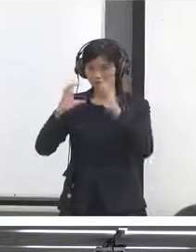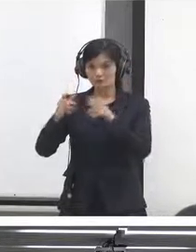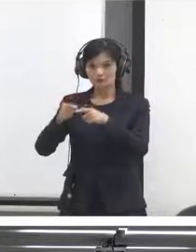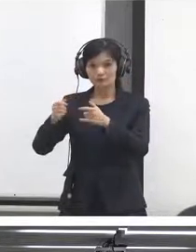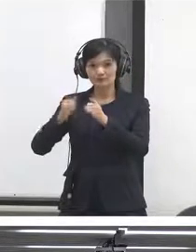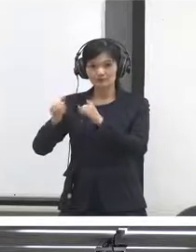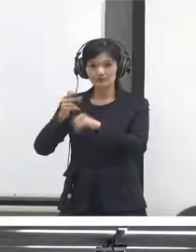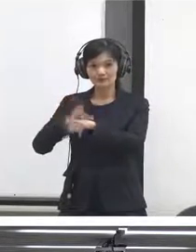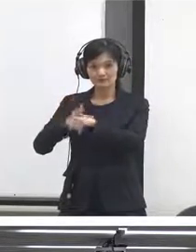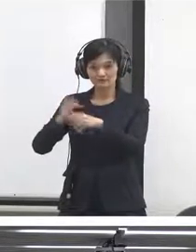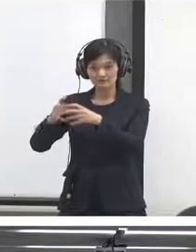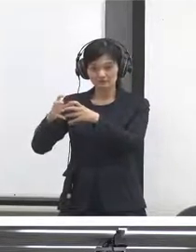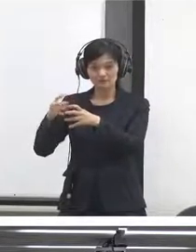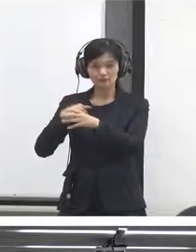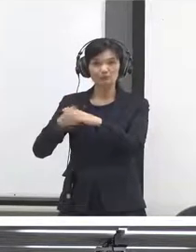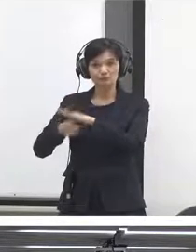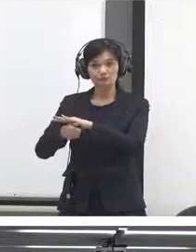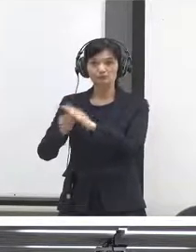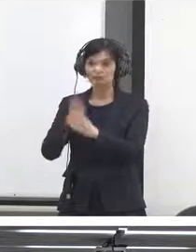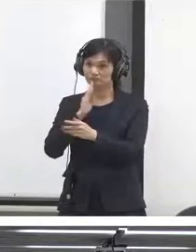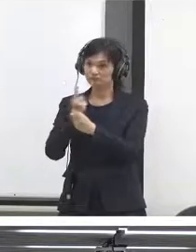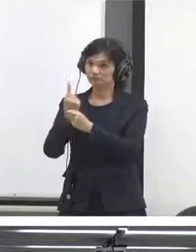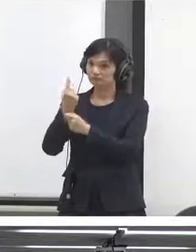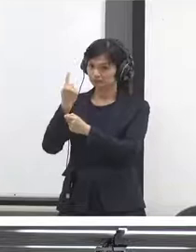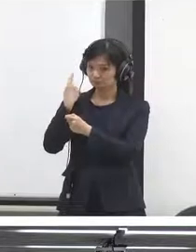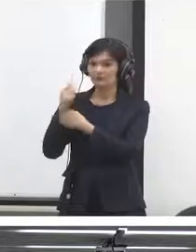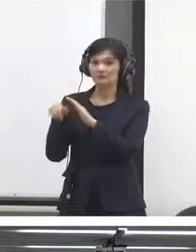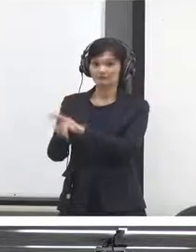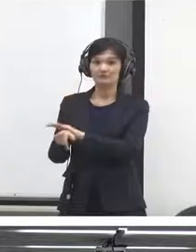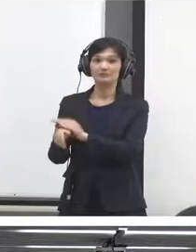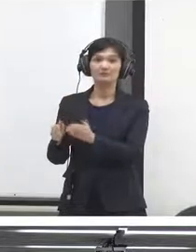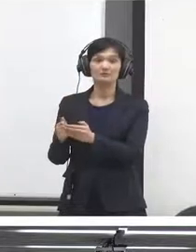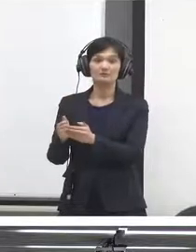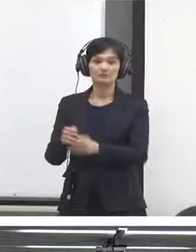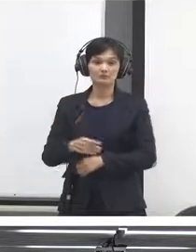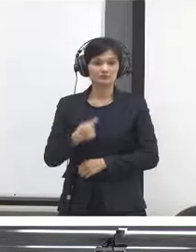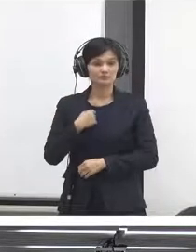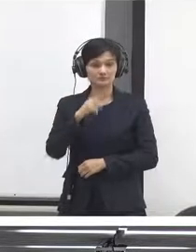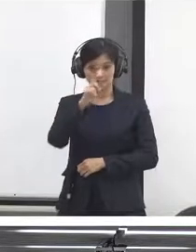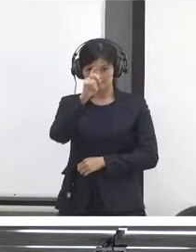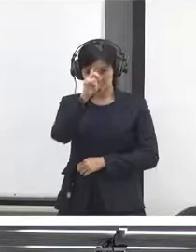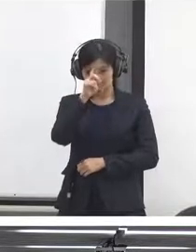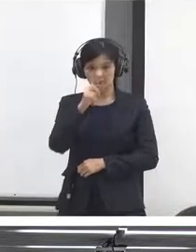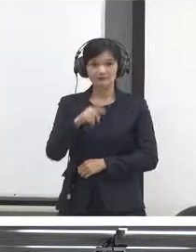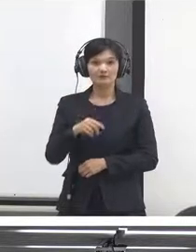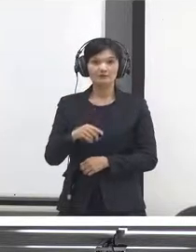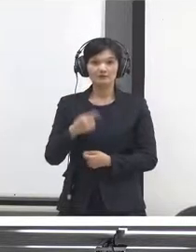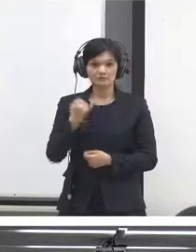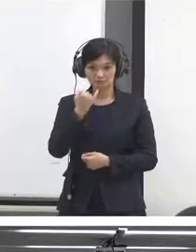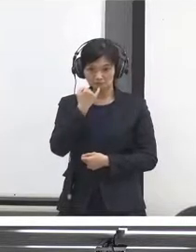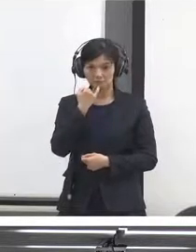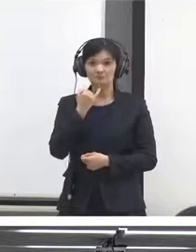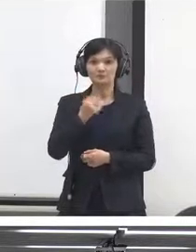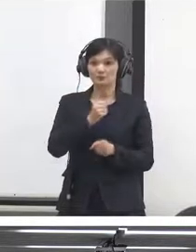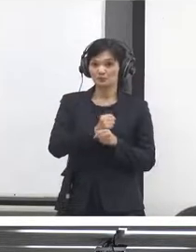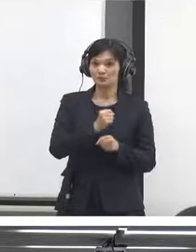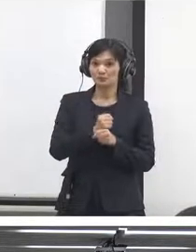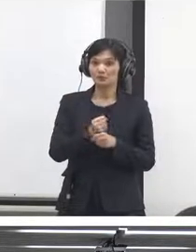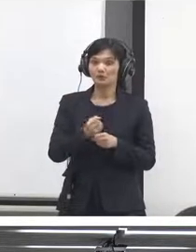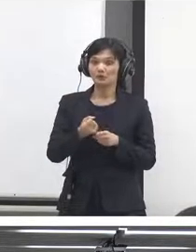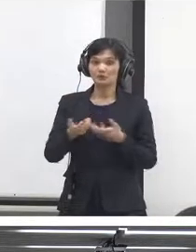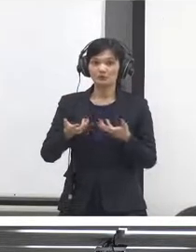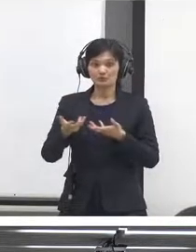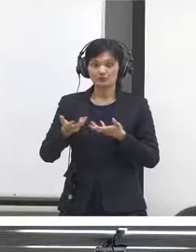I've been doing at Famiwork, and there's something to expand and try, I think. Since